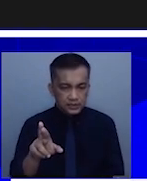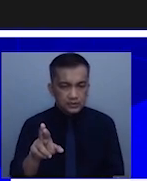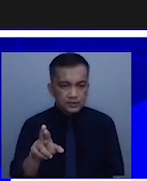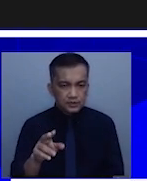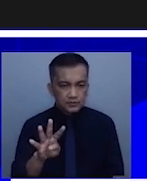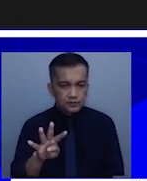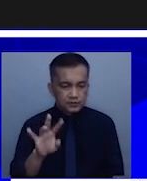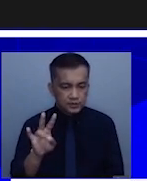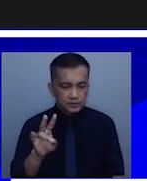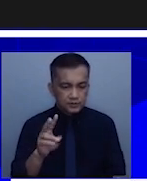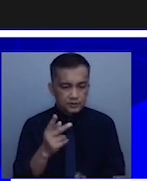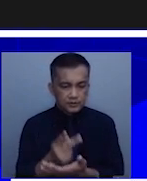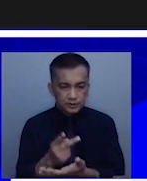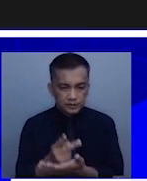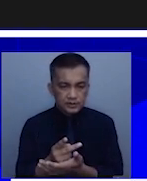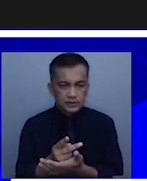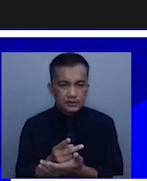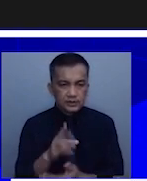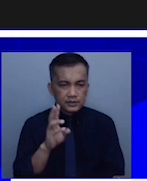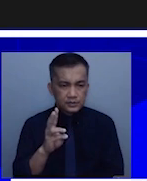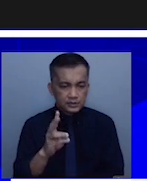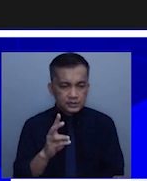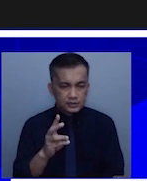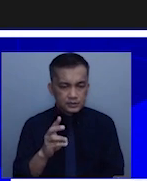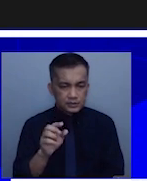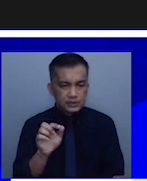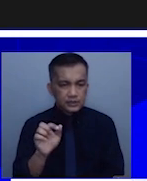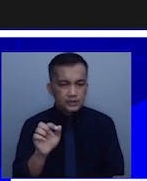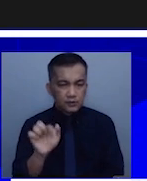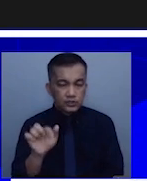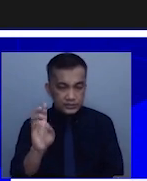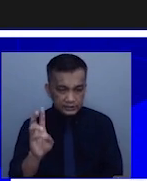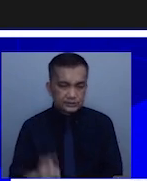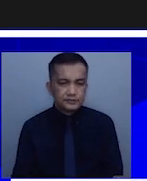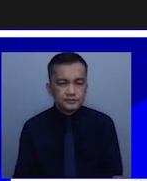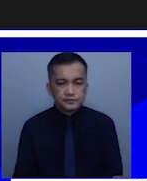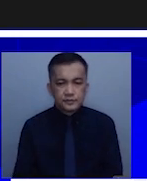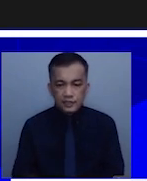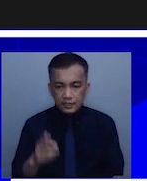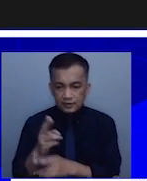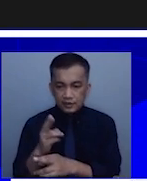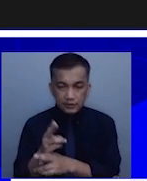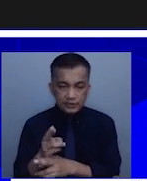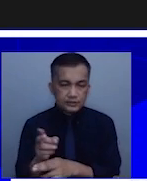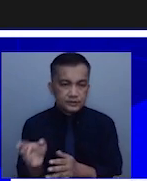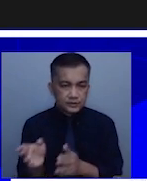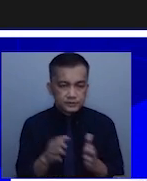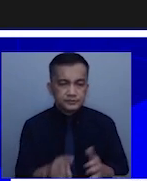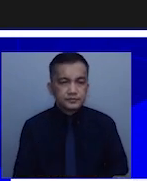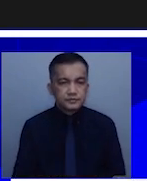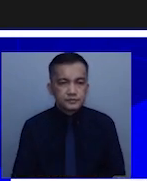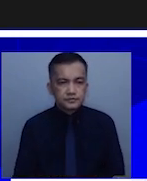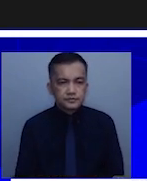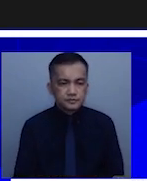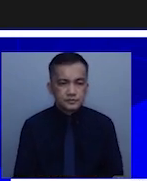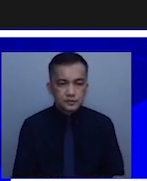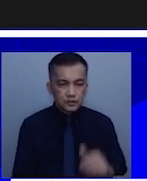47 pesos and 60 centavos. So that's the regular milled. For August, ang